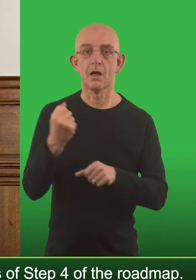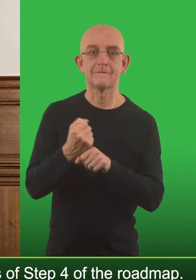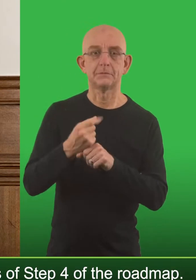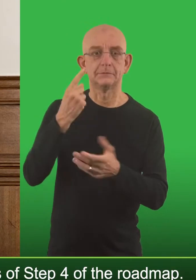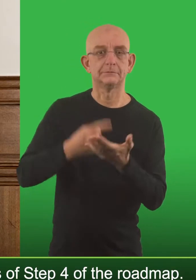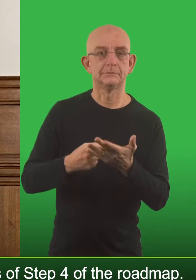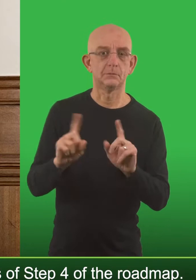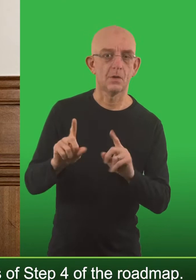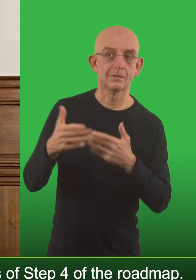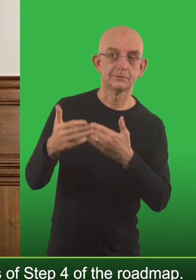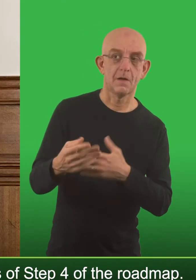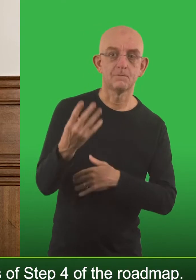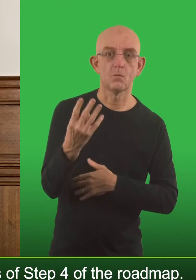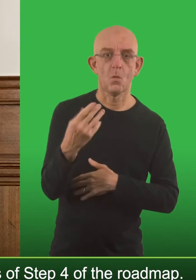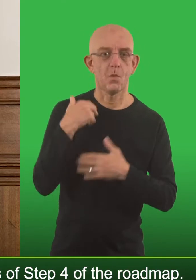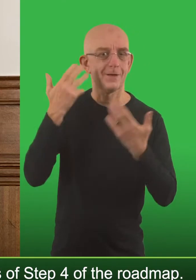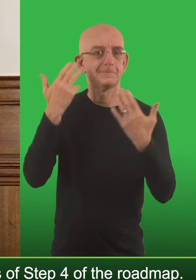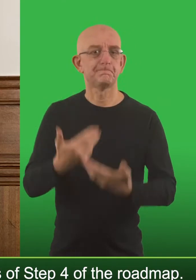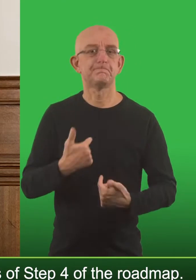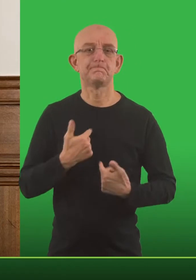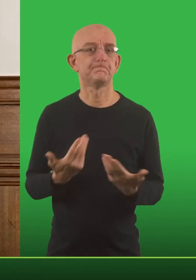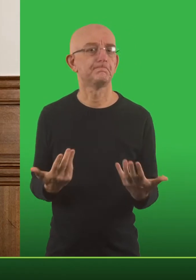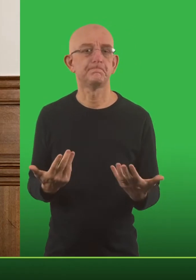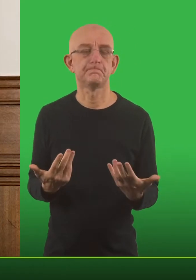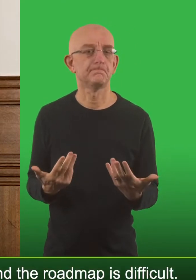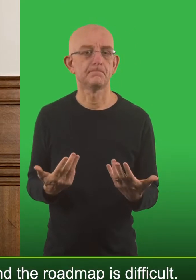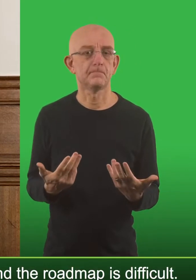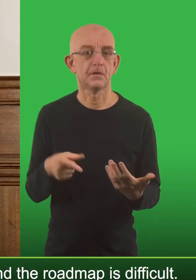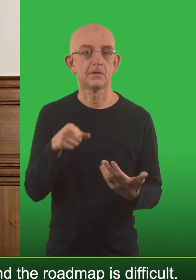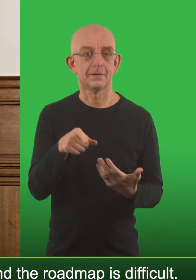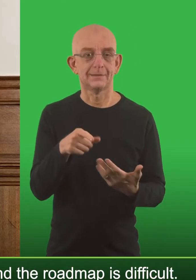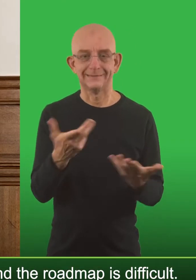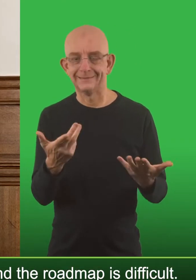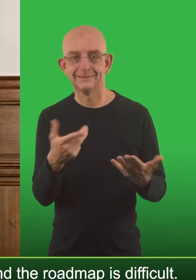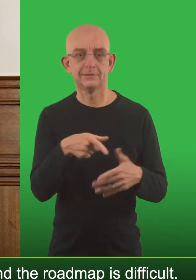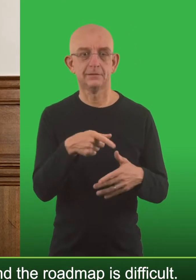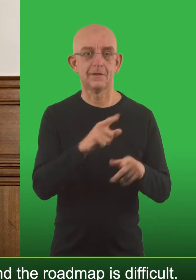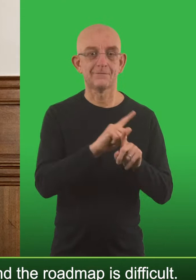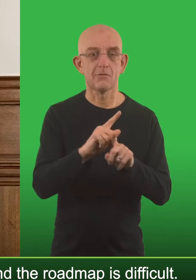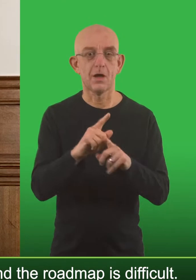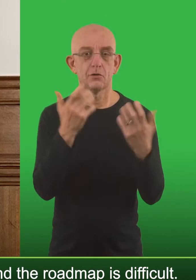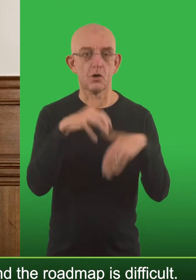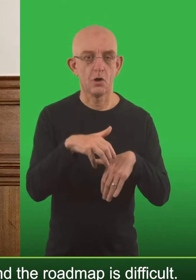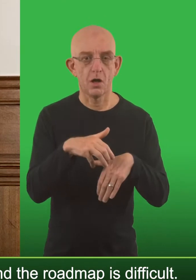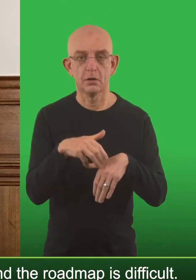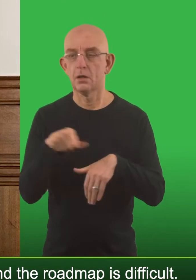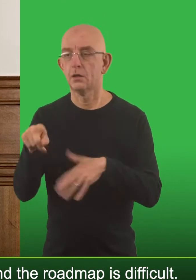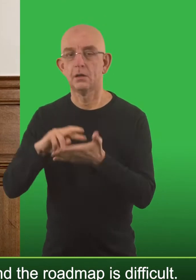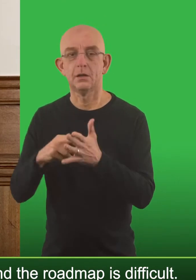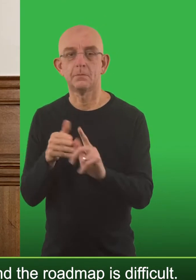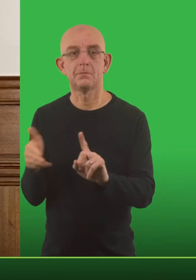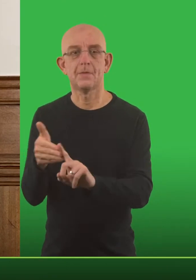uncertain where the government will go as of step 4 of the roadmap. The interface between variants of concern and the roadmap